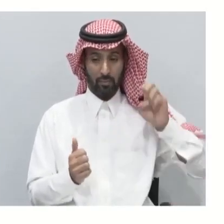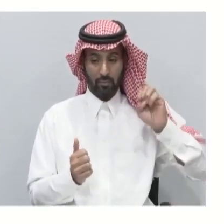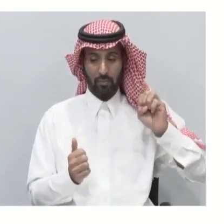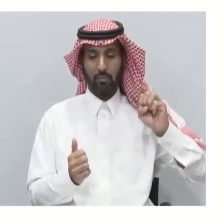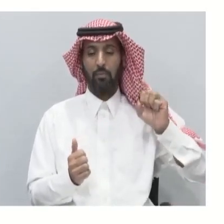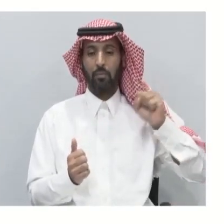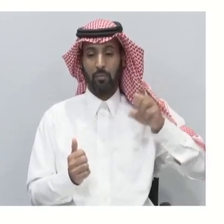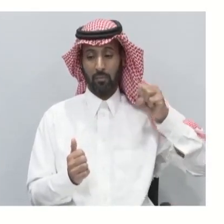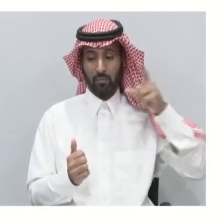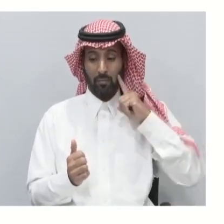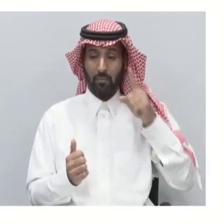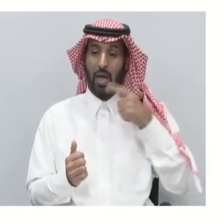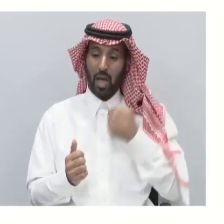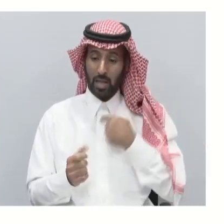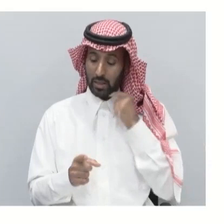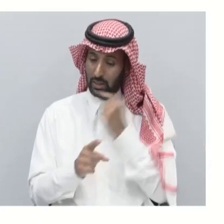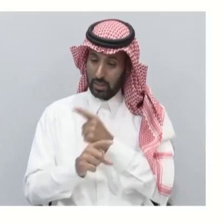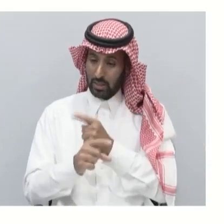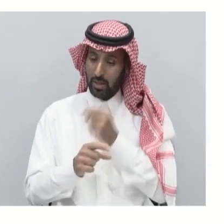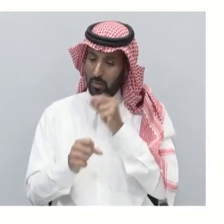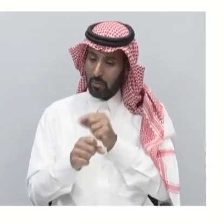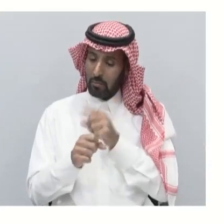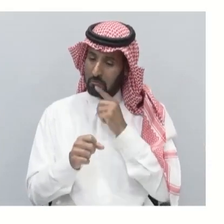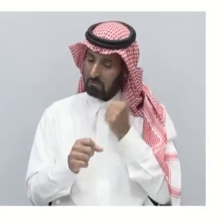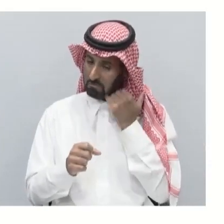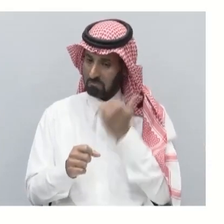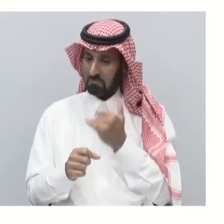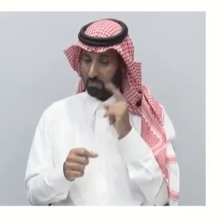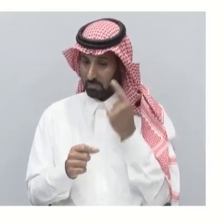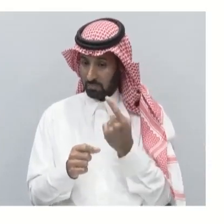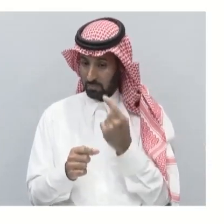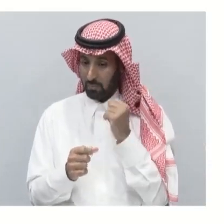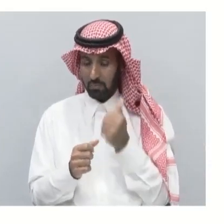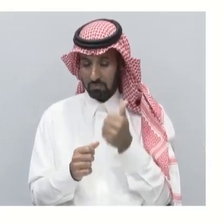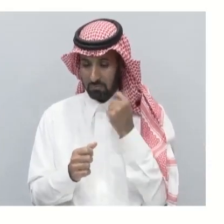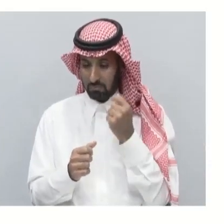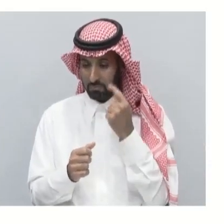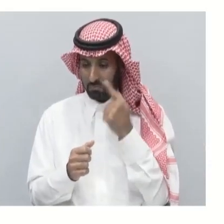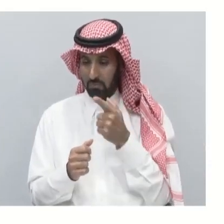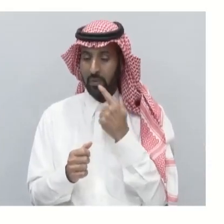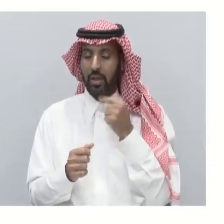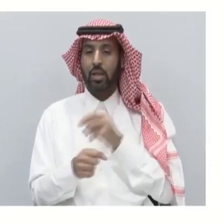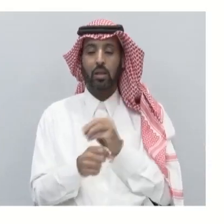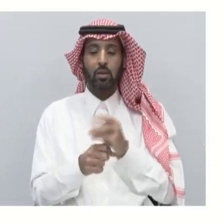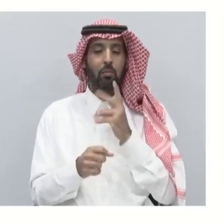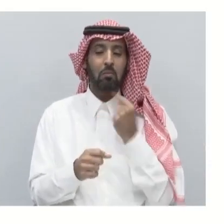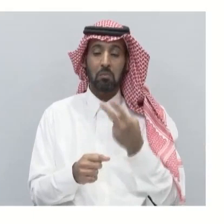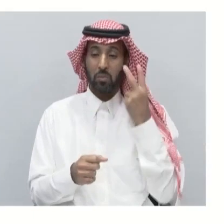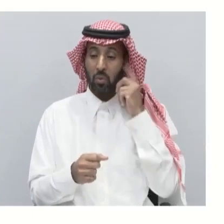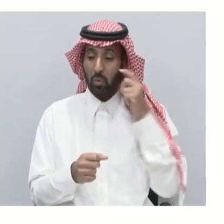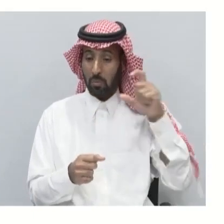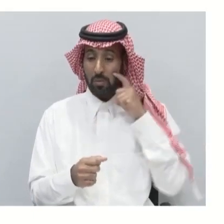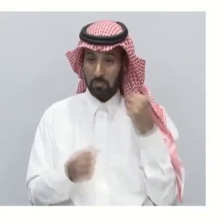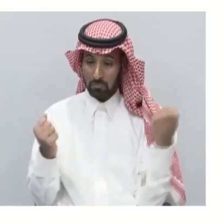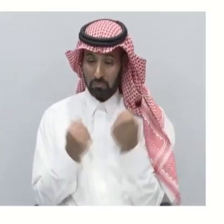P.S. My teacher complimented me on my English. I told him I had spent 2 months